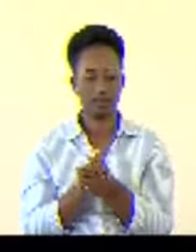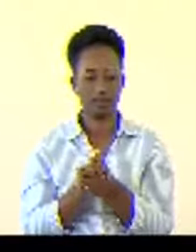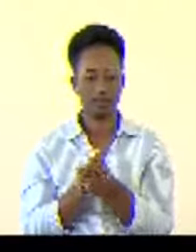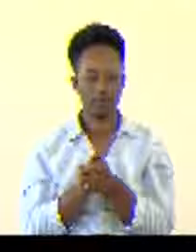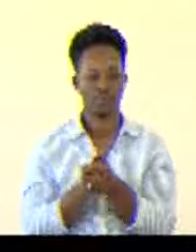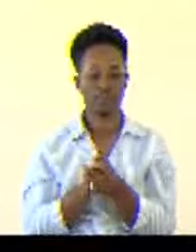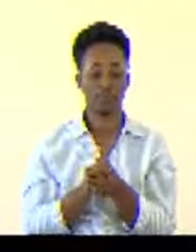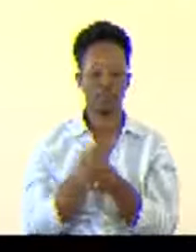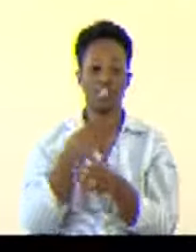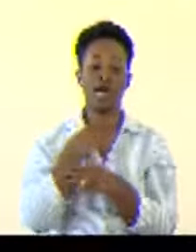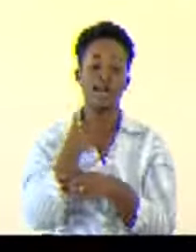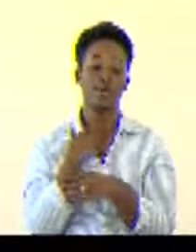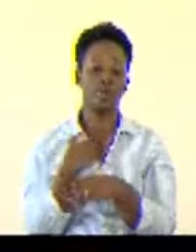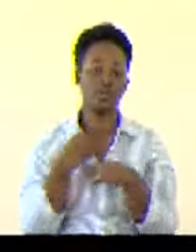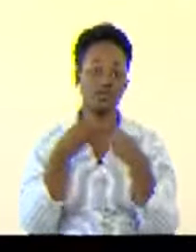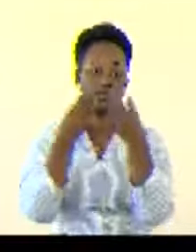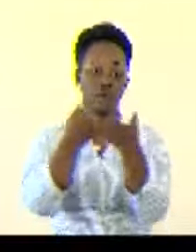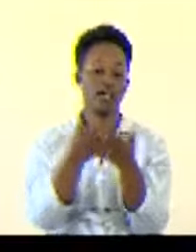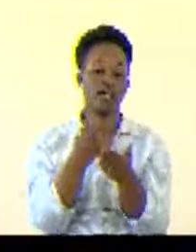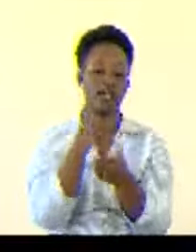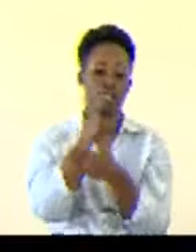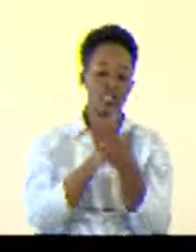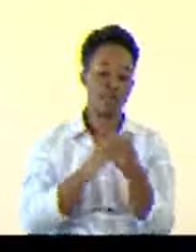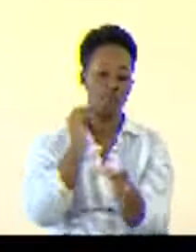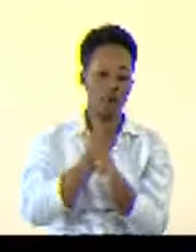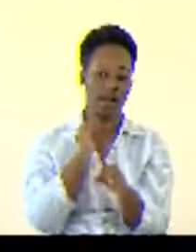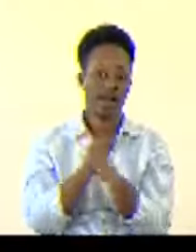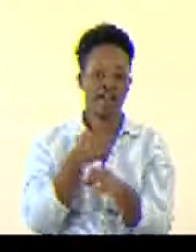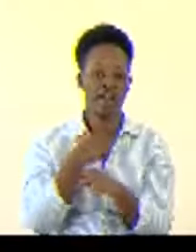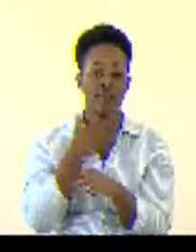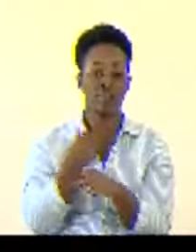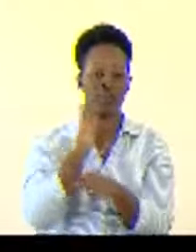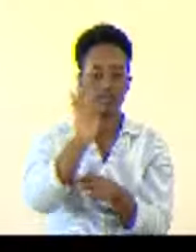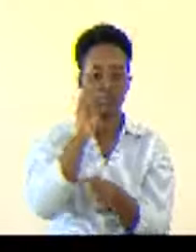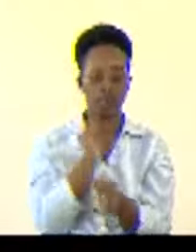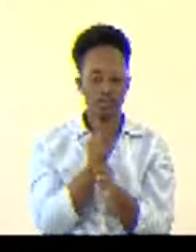So I want to leave you with some work which I want you to do. Then